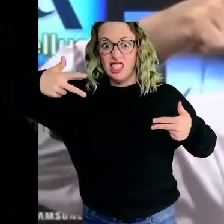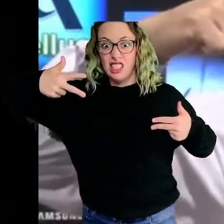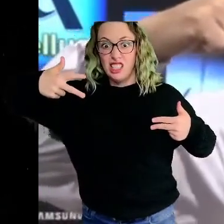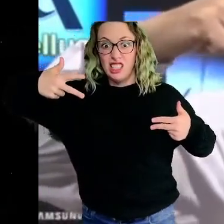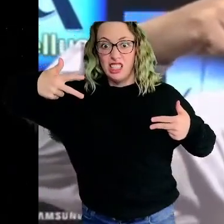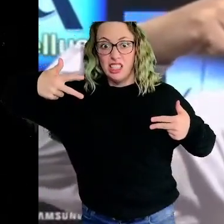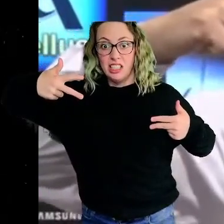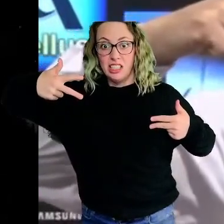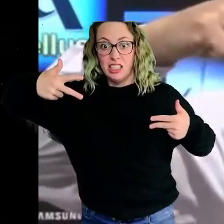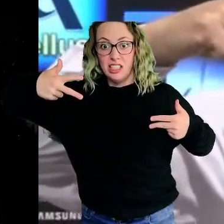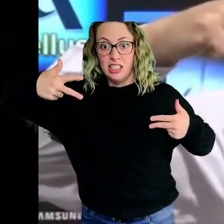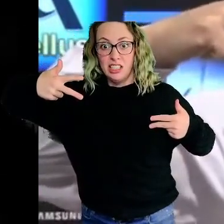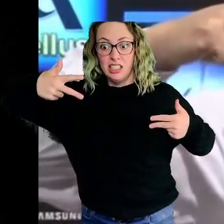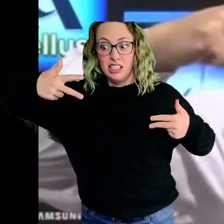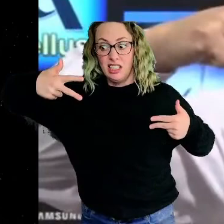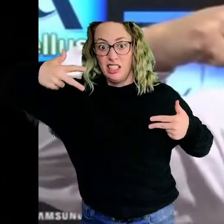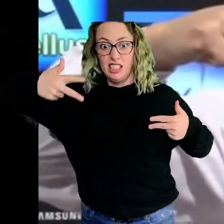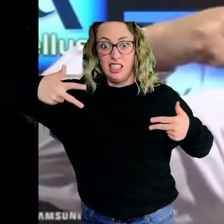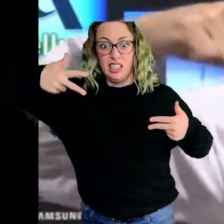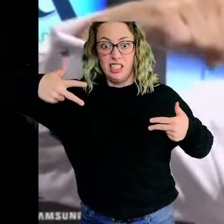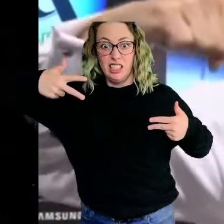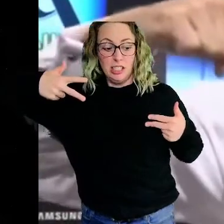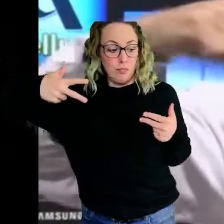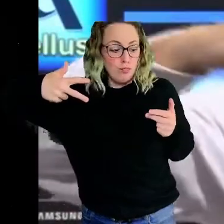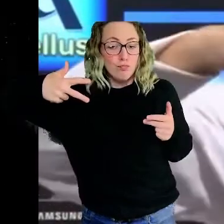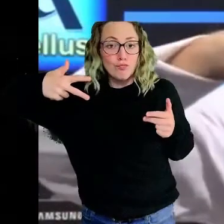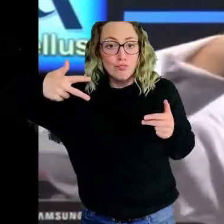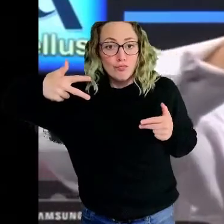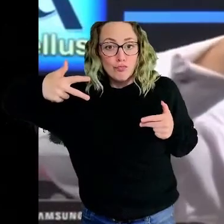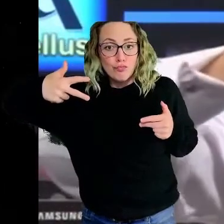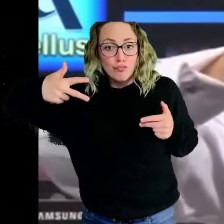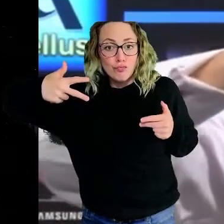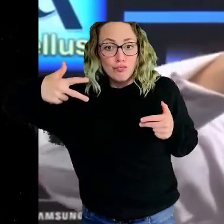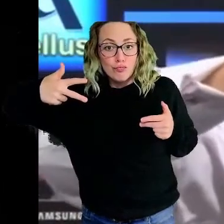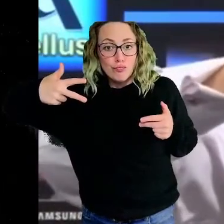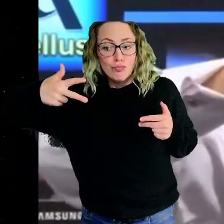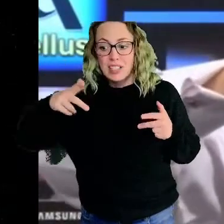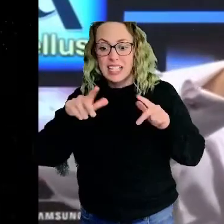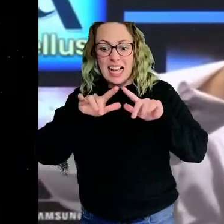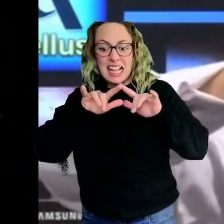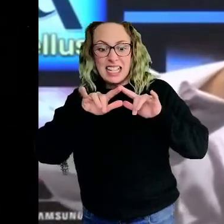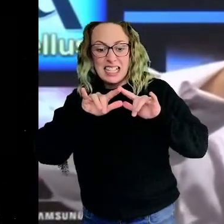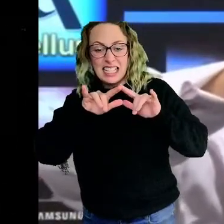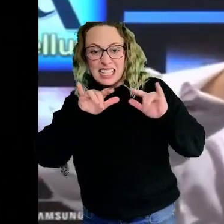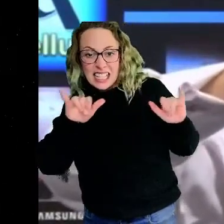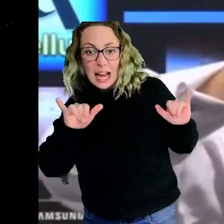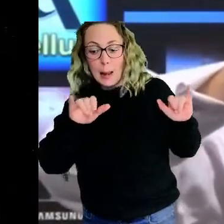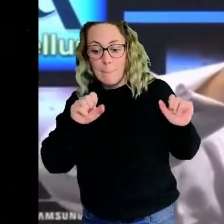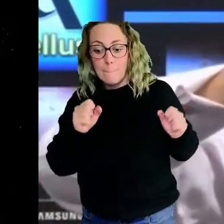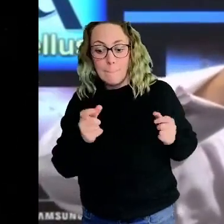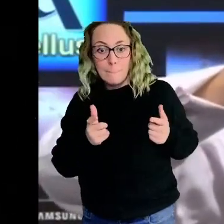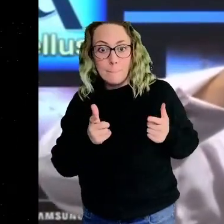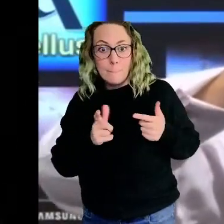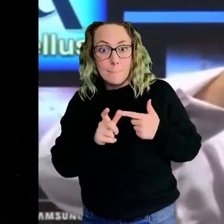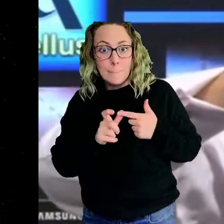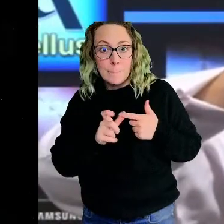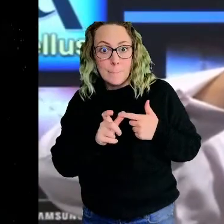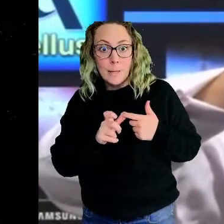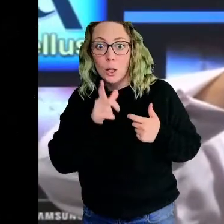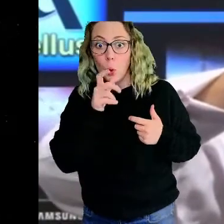The 18-wheeler is my entire arm. If they're both going the same speed, who's going to